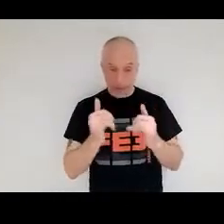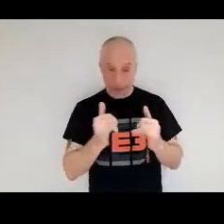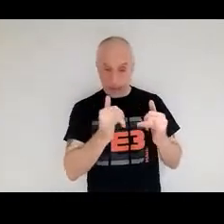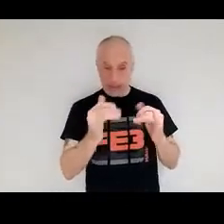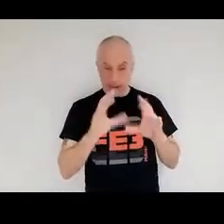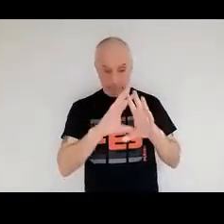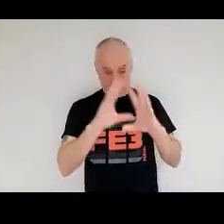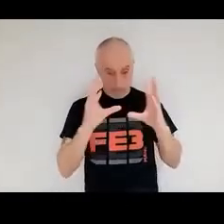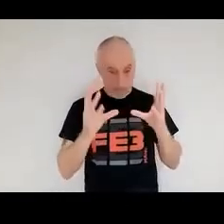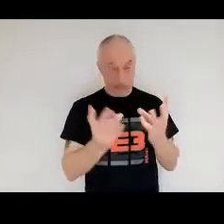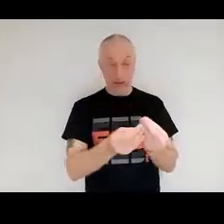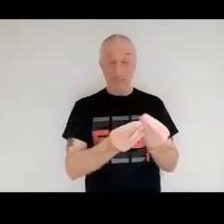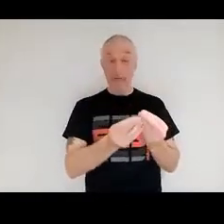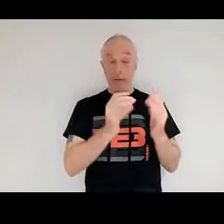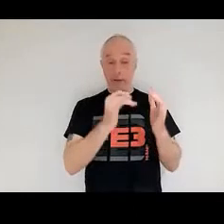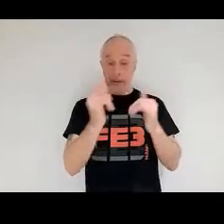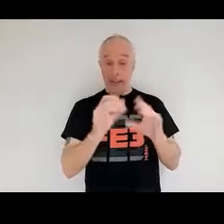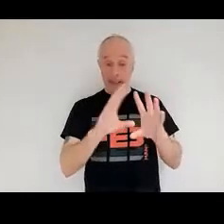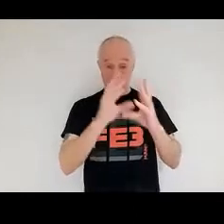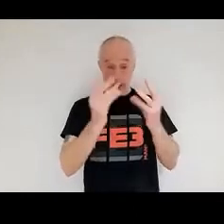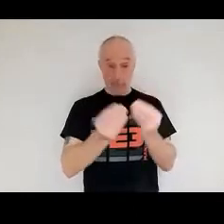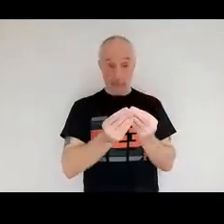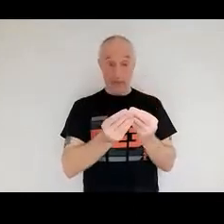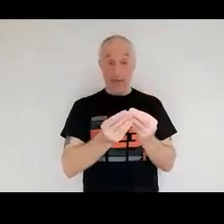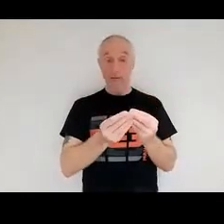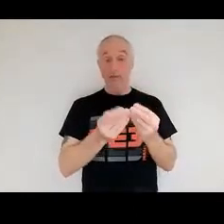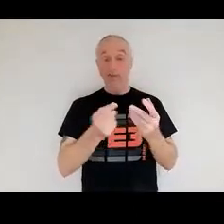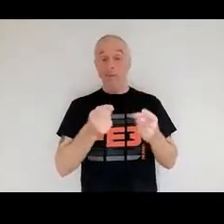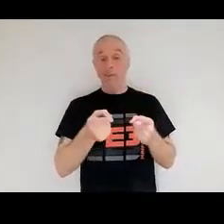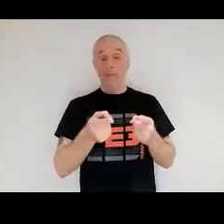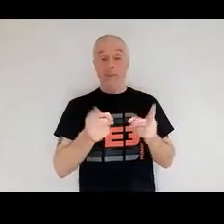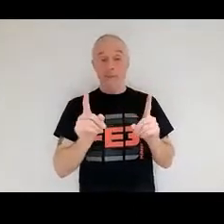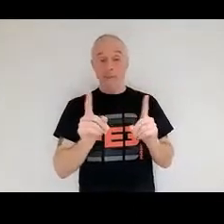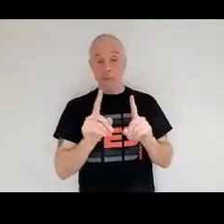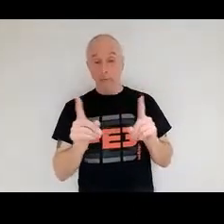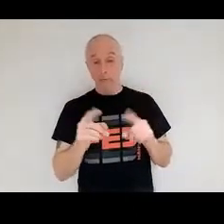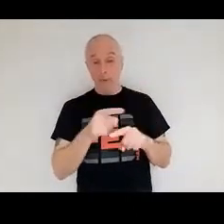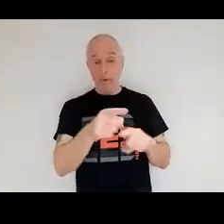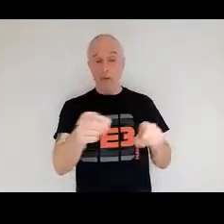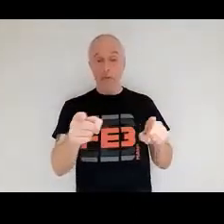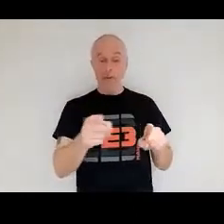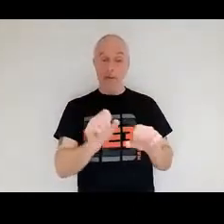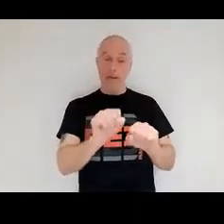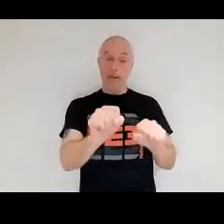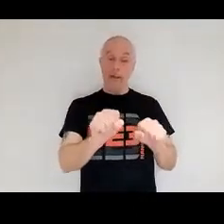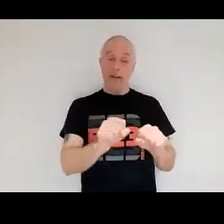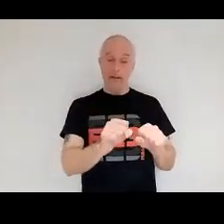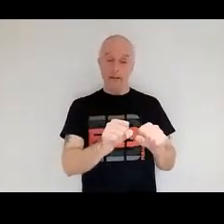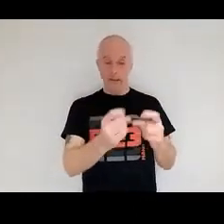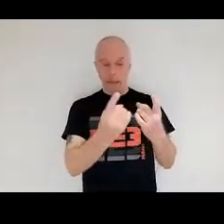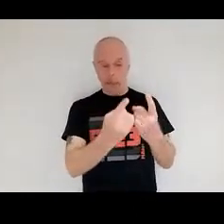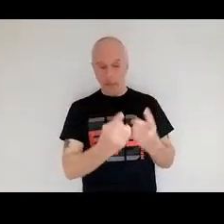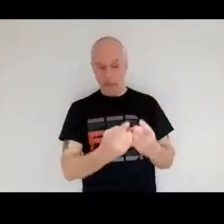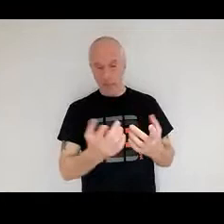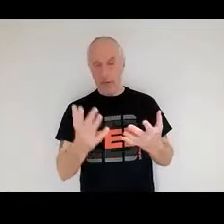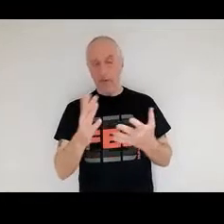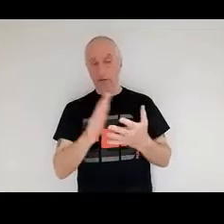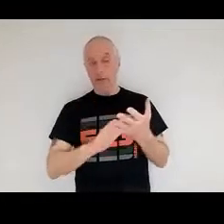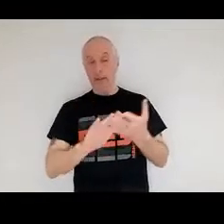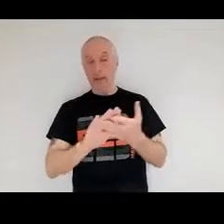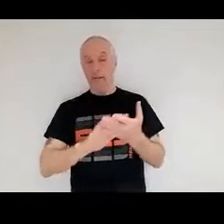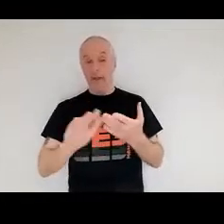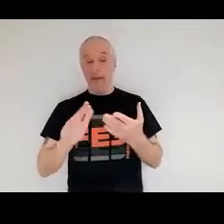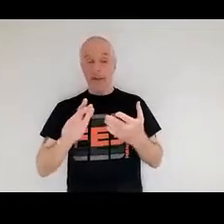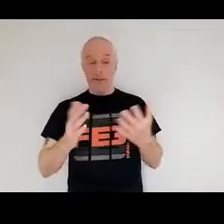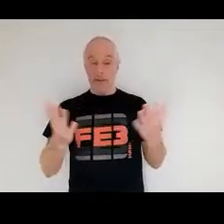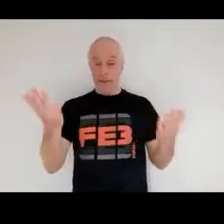material samples, to test for their mechanical properties. So then we had a direct